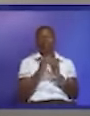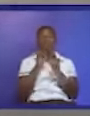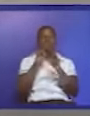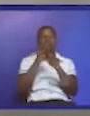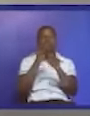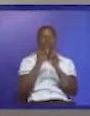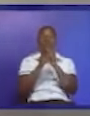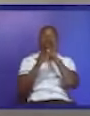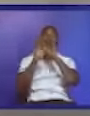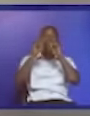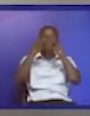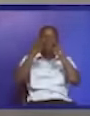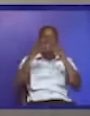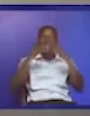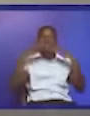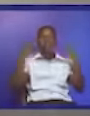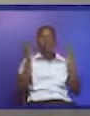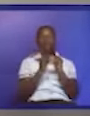laugh.